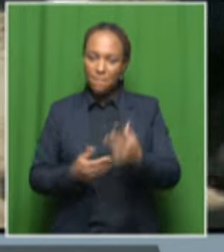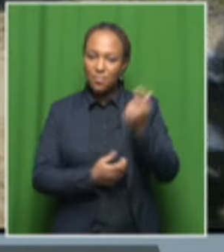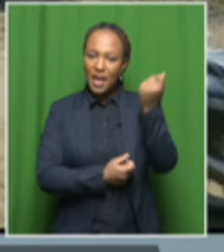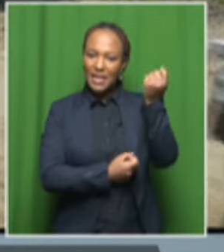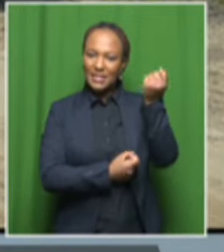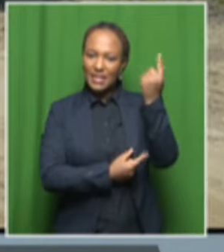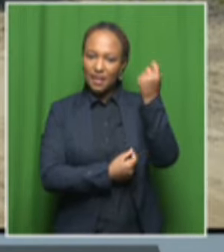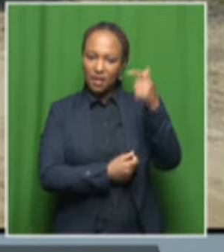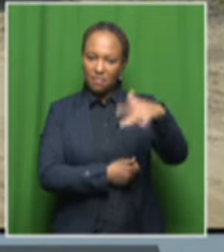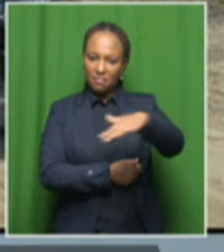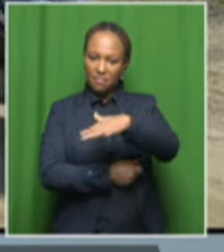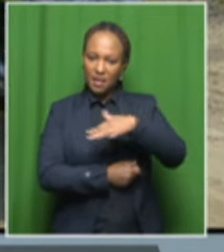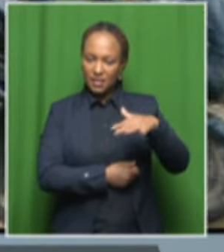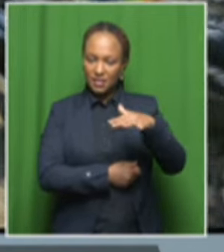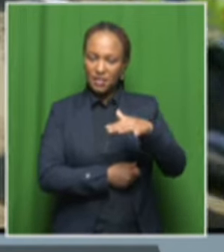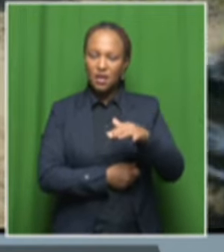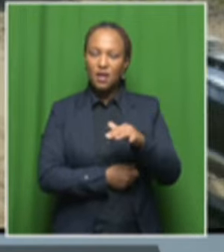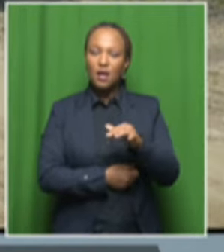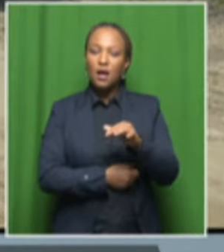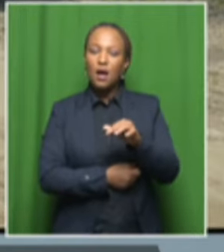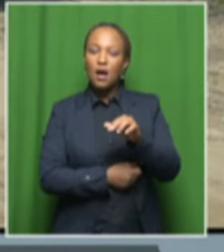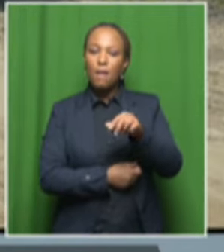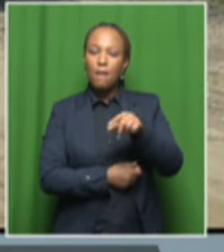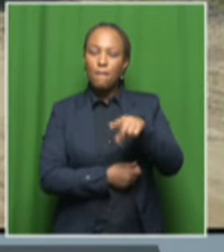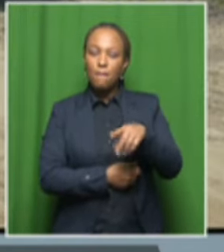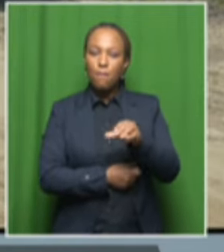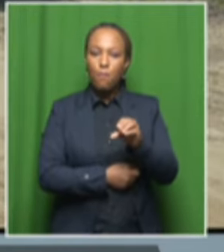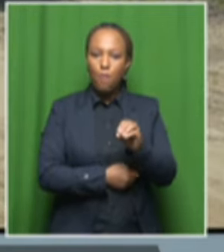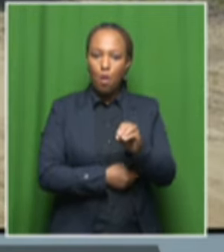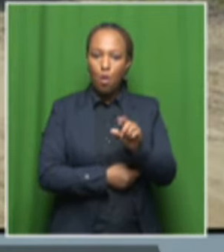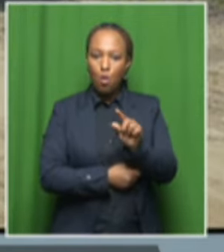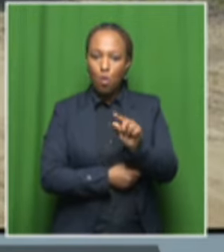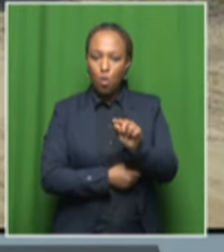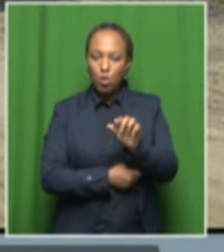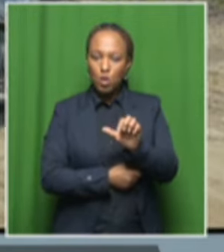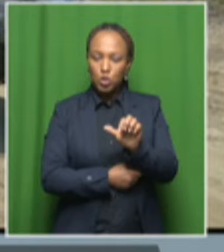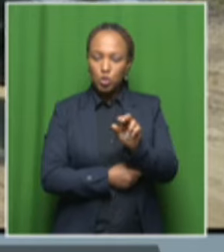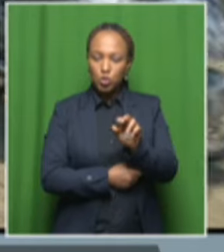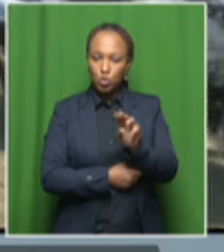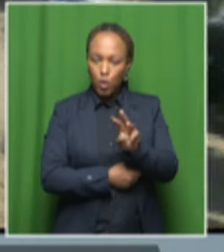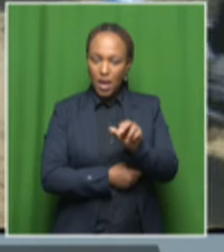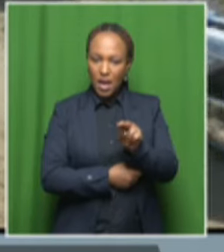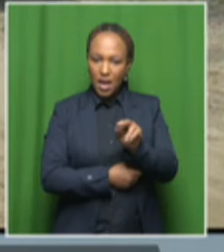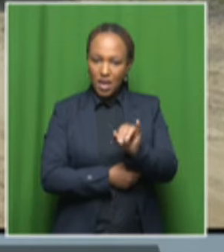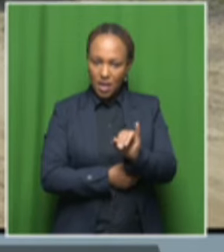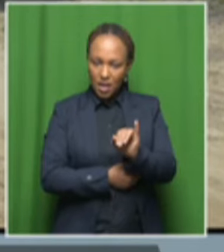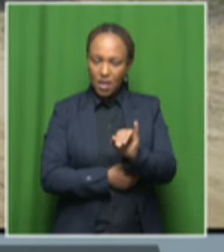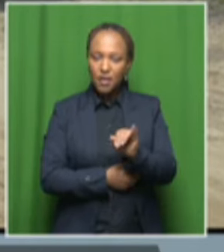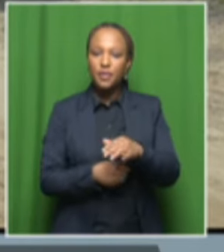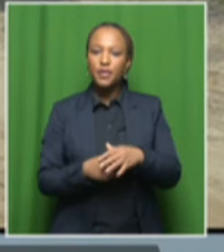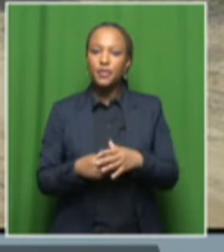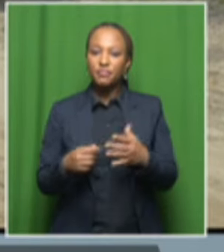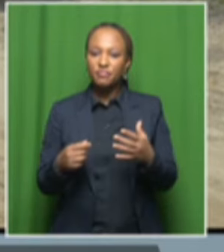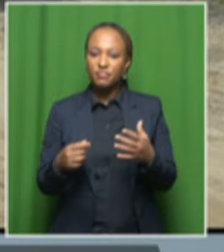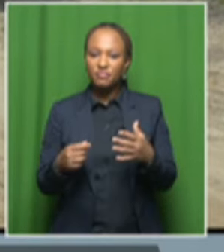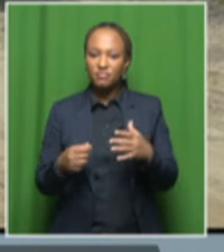place, Bodweni, where the entourage is headed to.